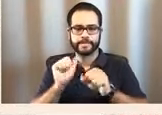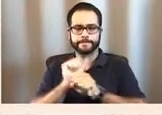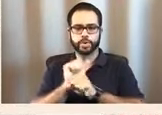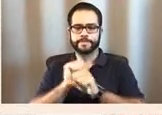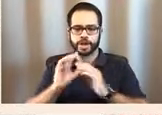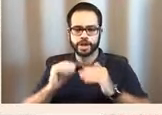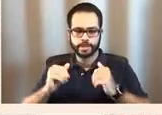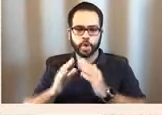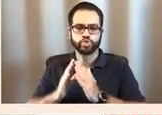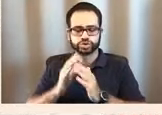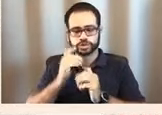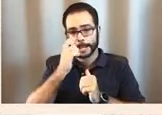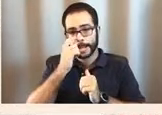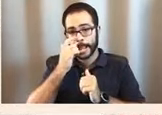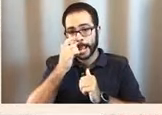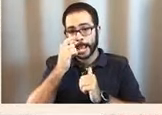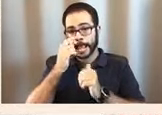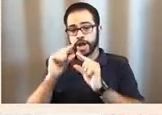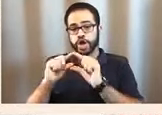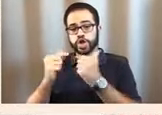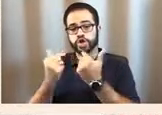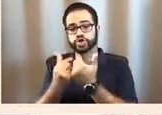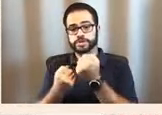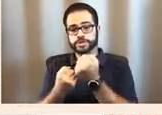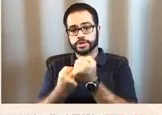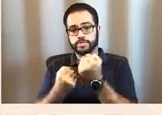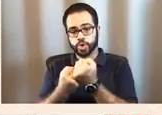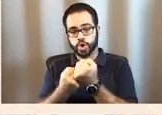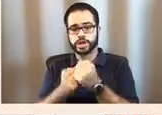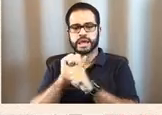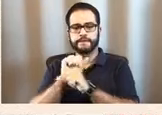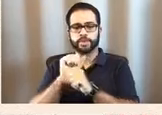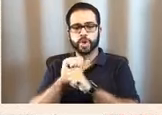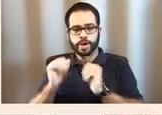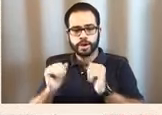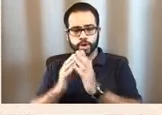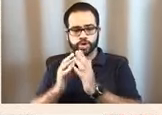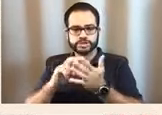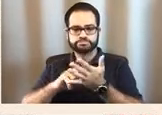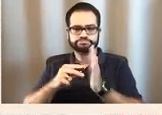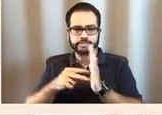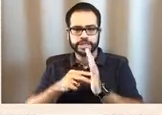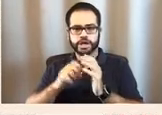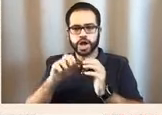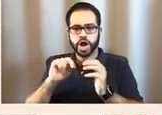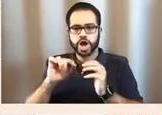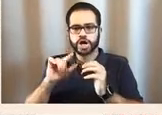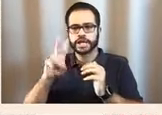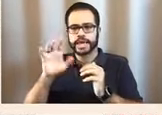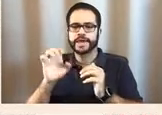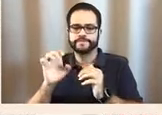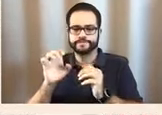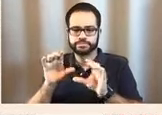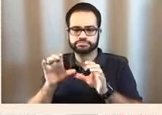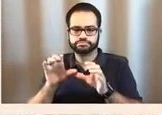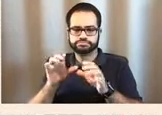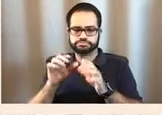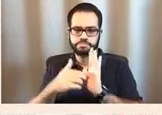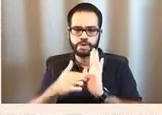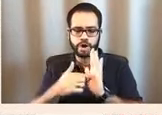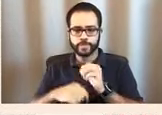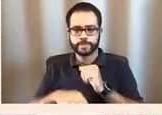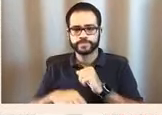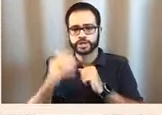Group-supported employment approaches include an enclave model. A small group model working at a company's work